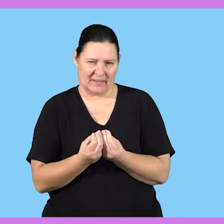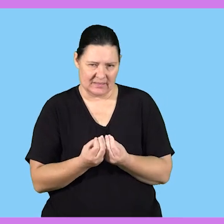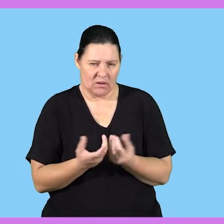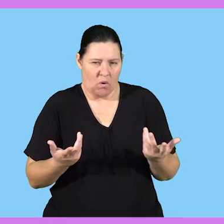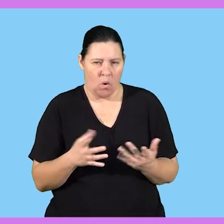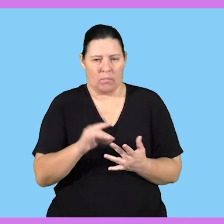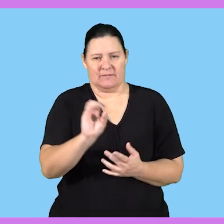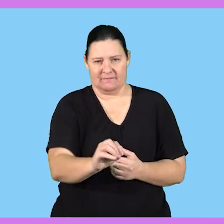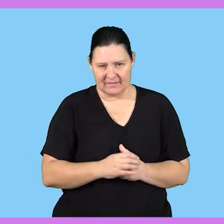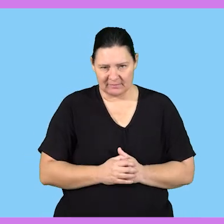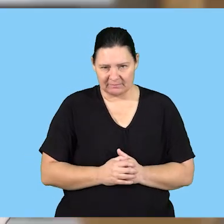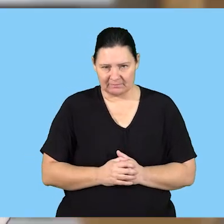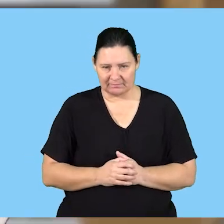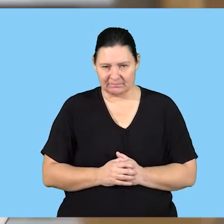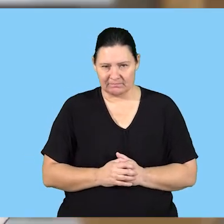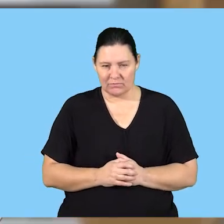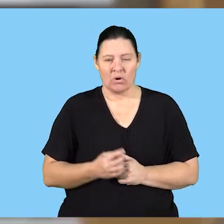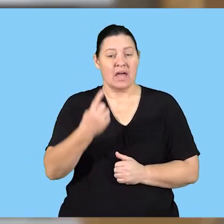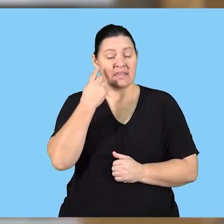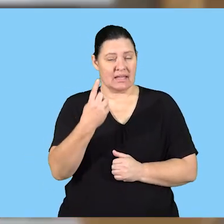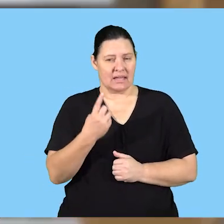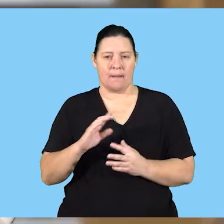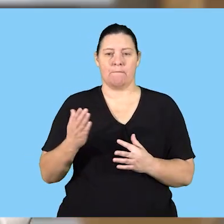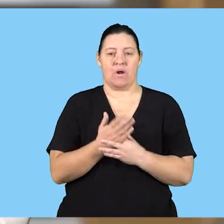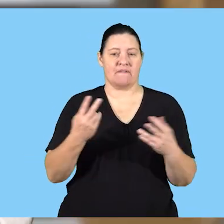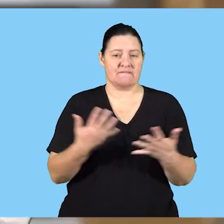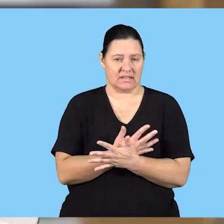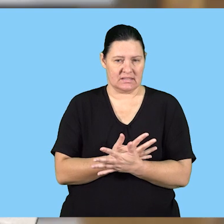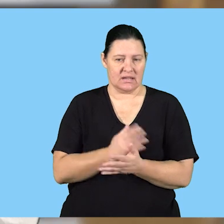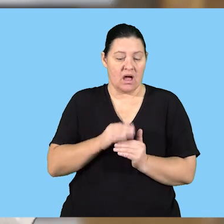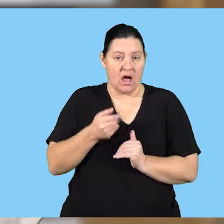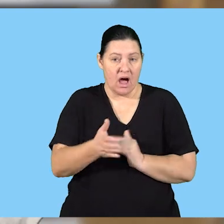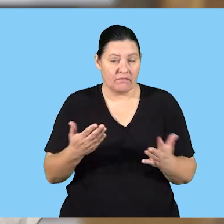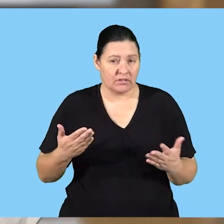a substance or option is. I think at this moment in time, let's take a quick